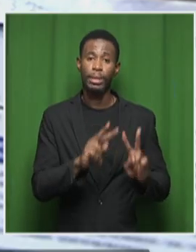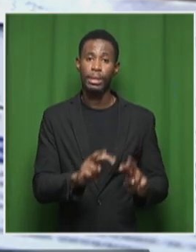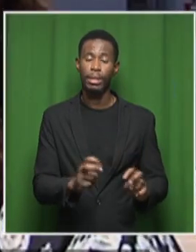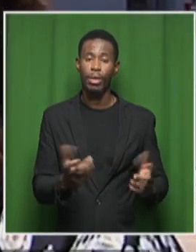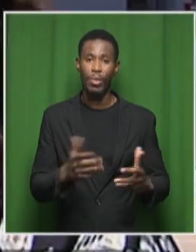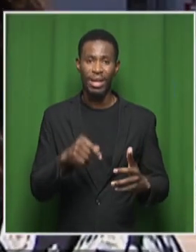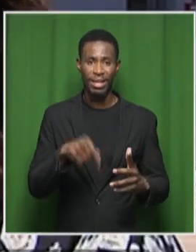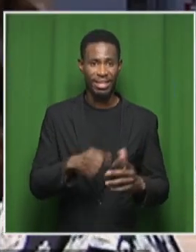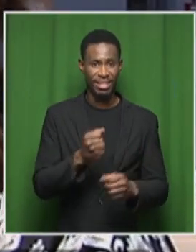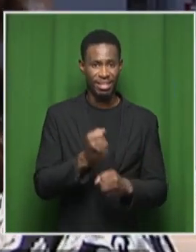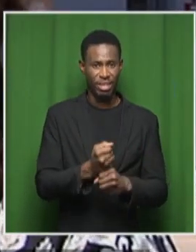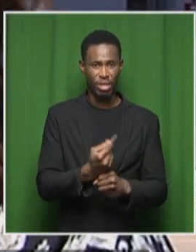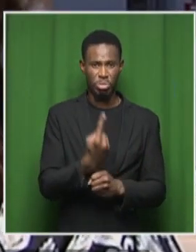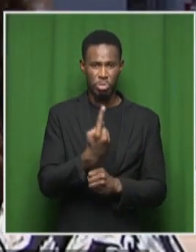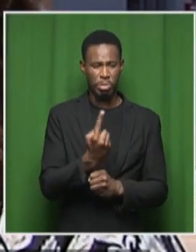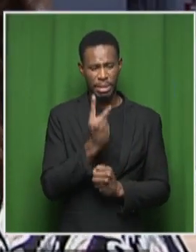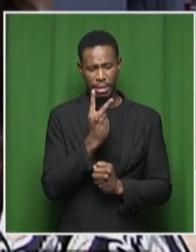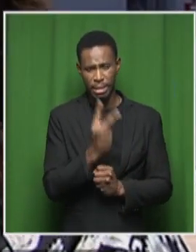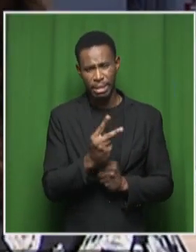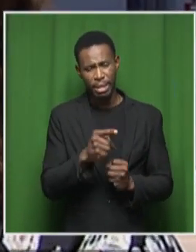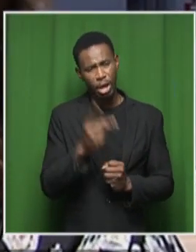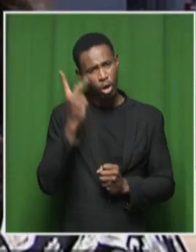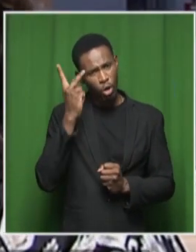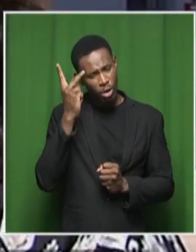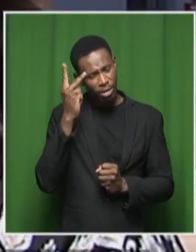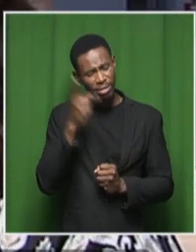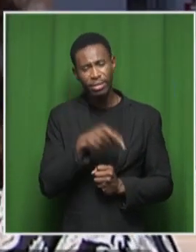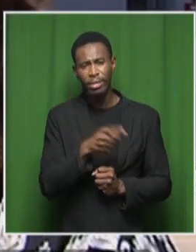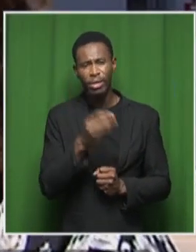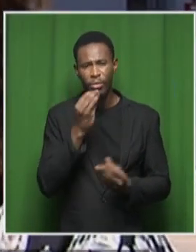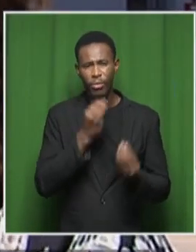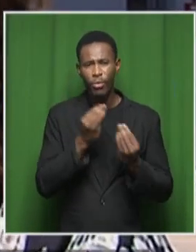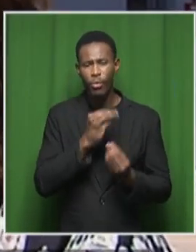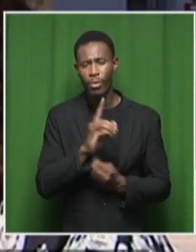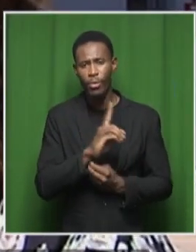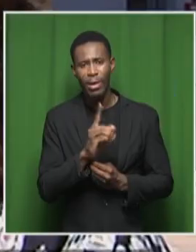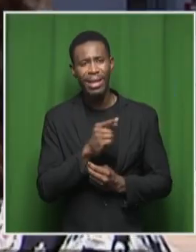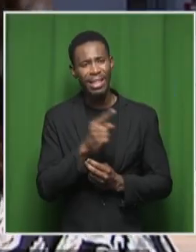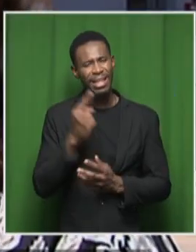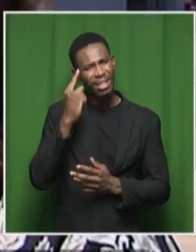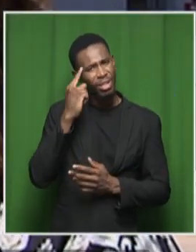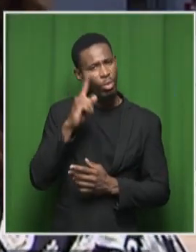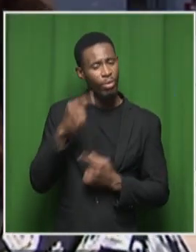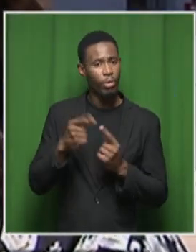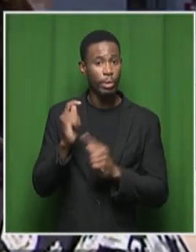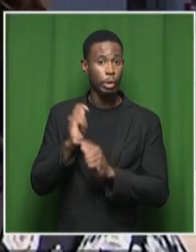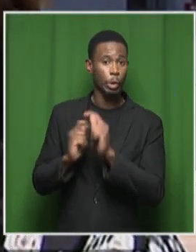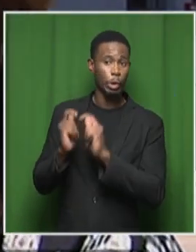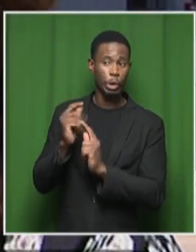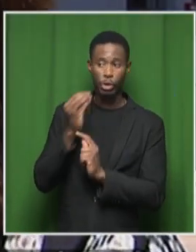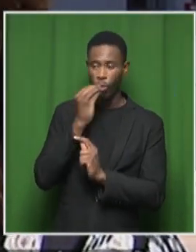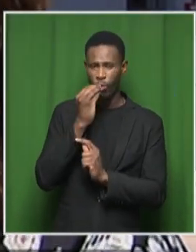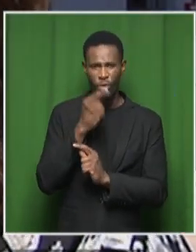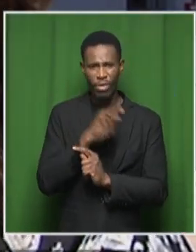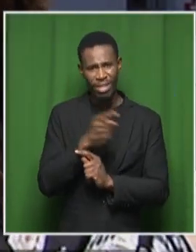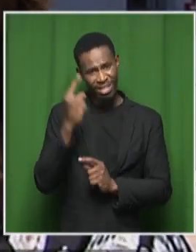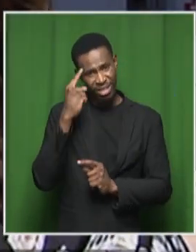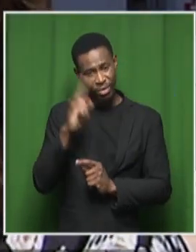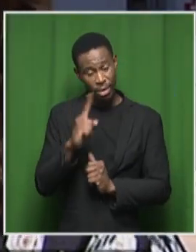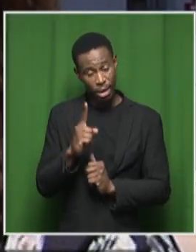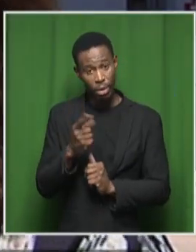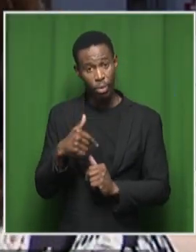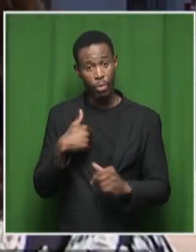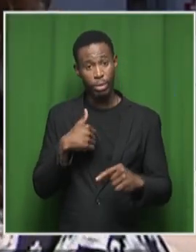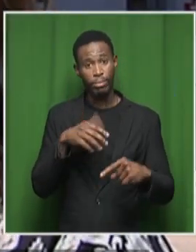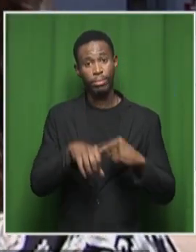where we looked at the consumption, the knowledge, patterns, the perceptions of indigenous foods amongst people living in Gauteng. And then